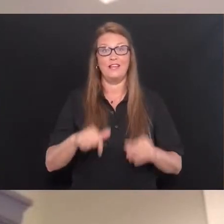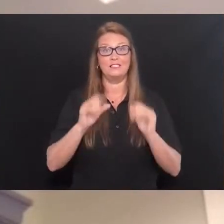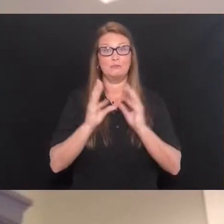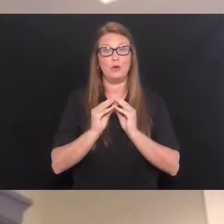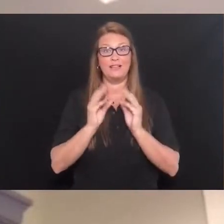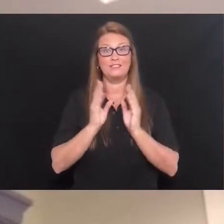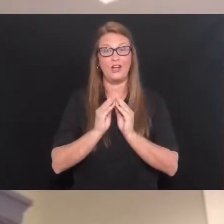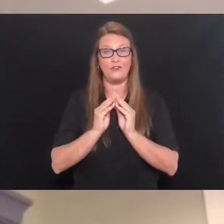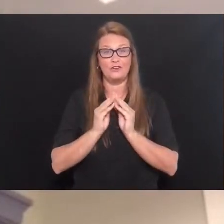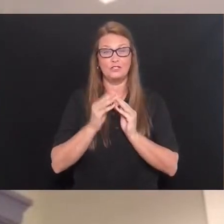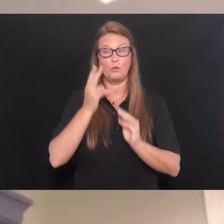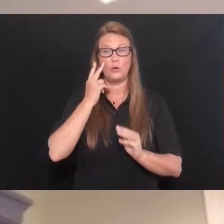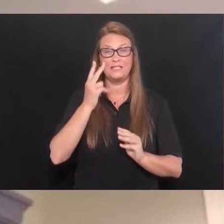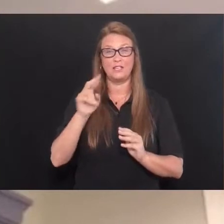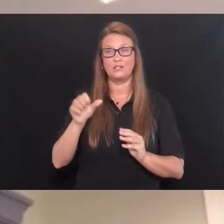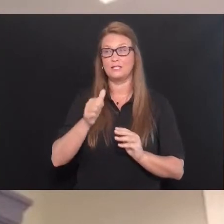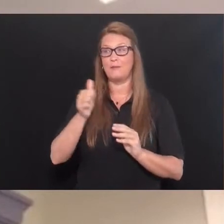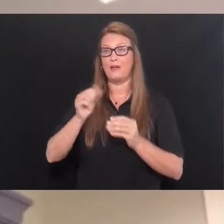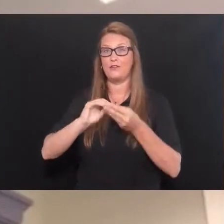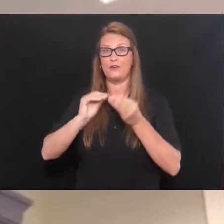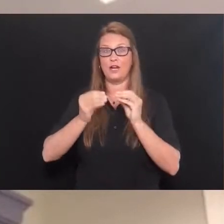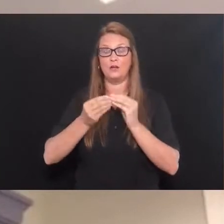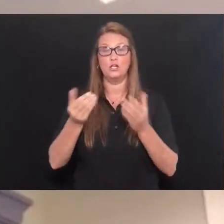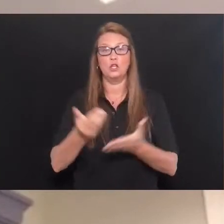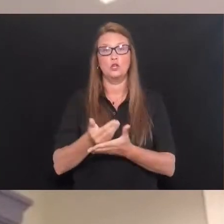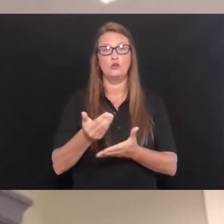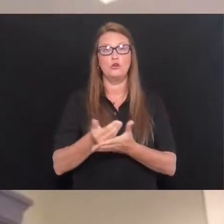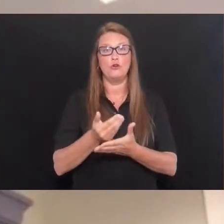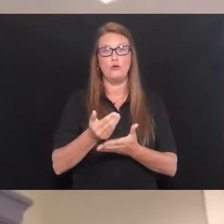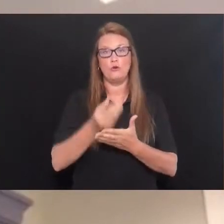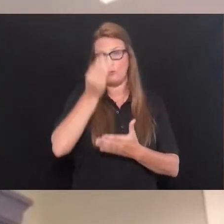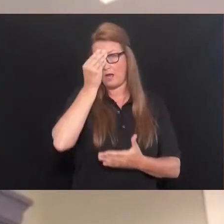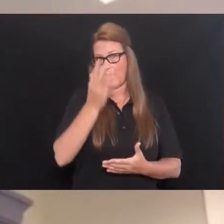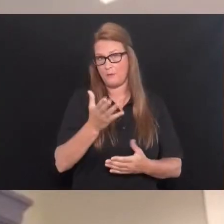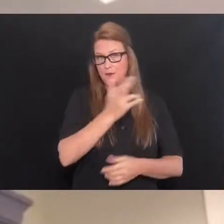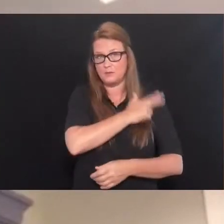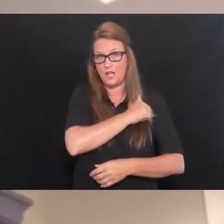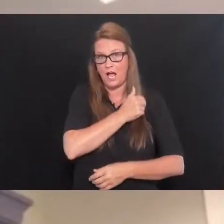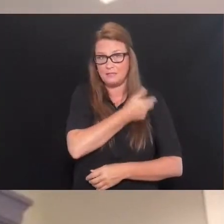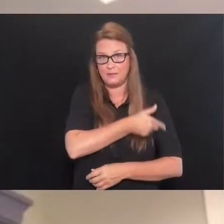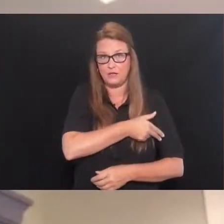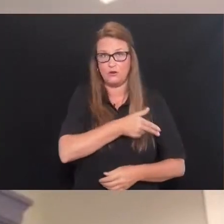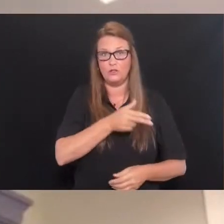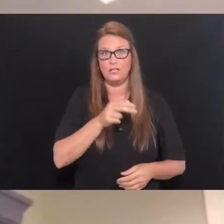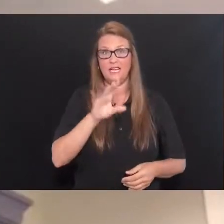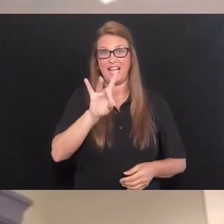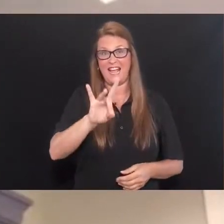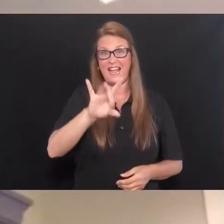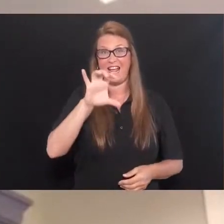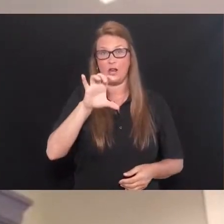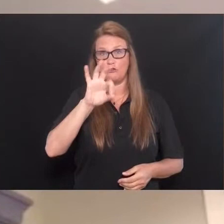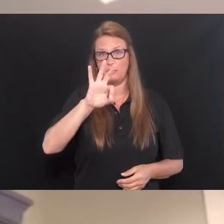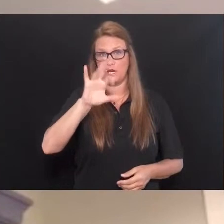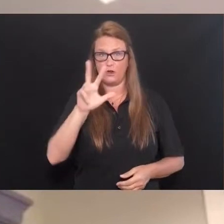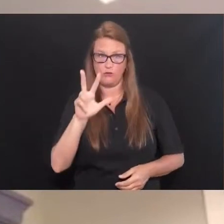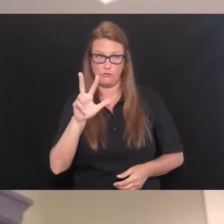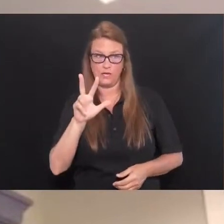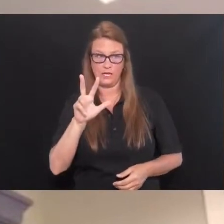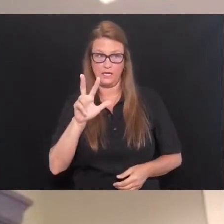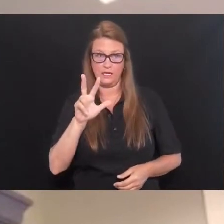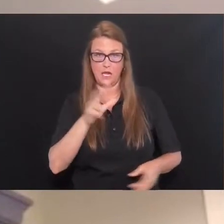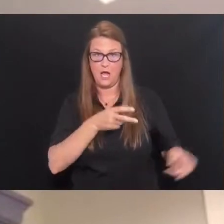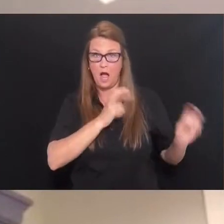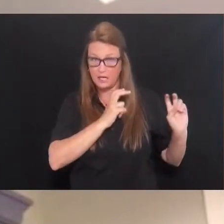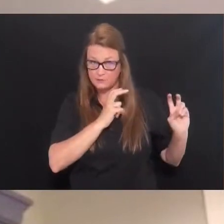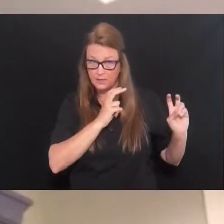saw some earlier numbers, but the new updated numbers for hospitalizations are 893,